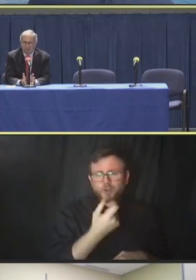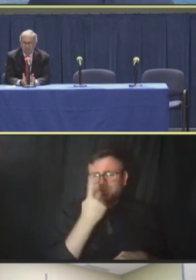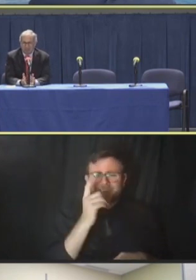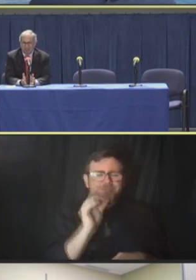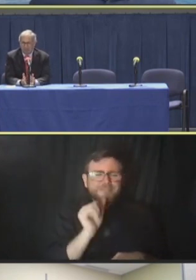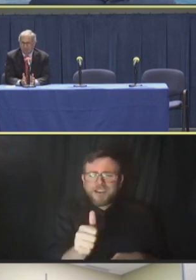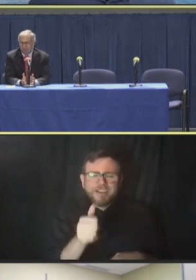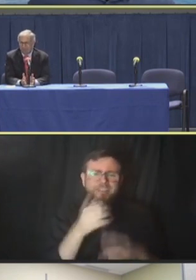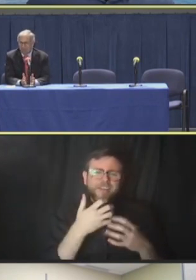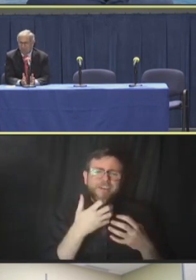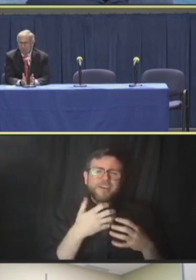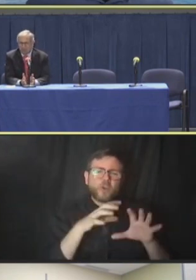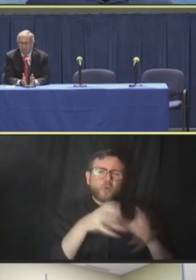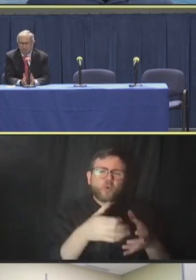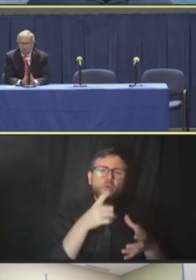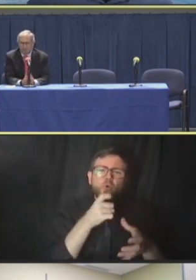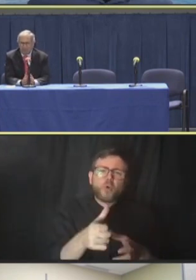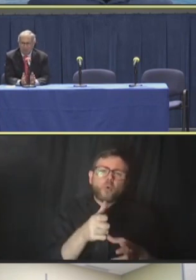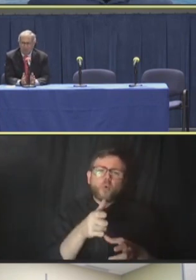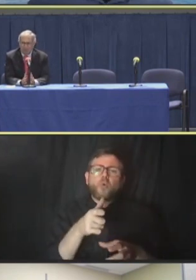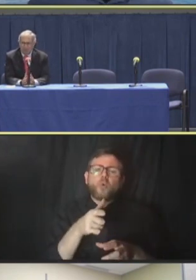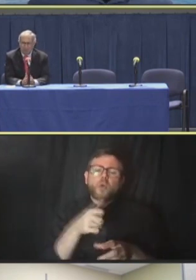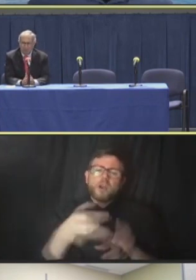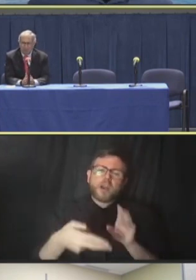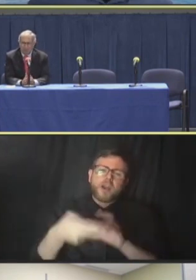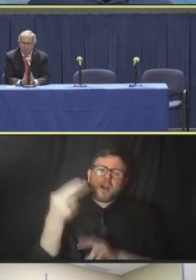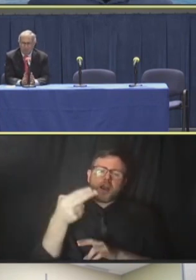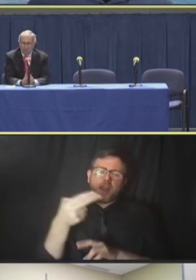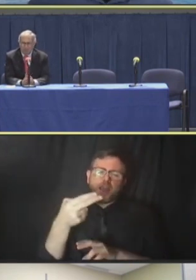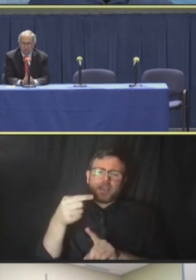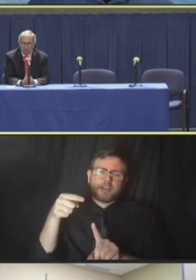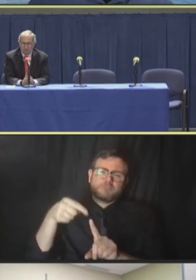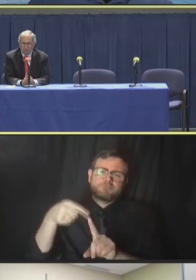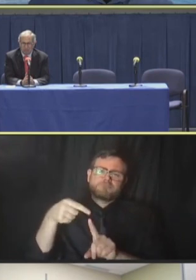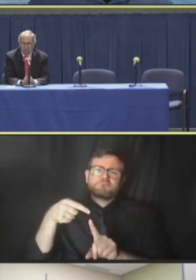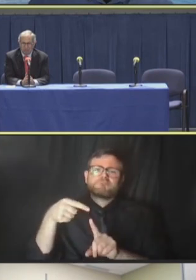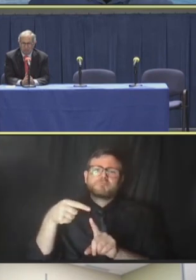impacted by HIV in our country, right? So how do we ensure that